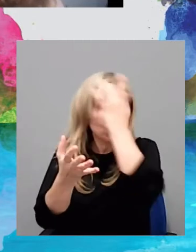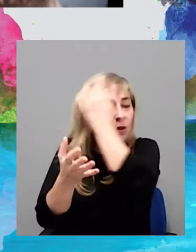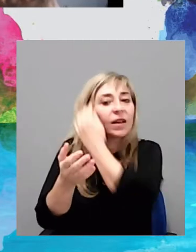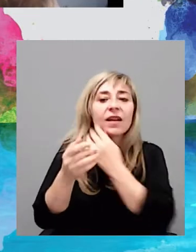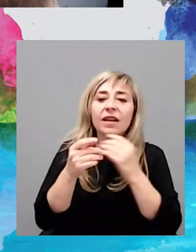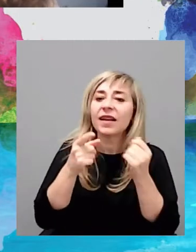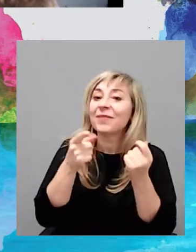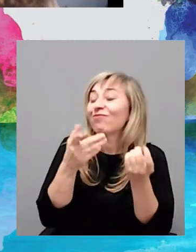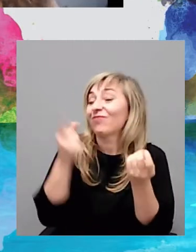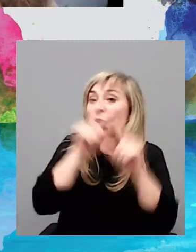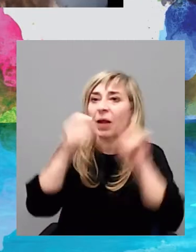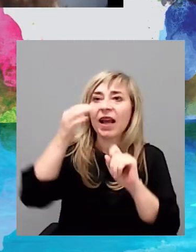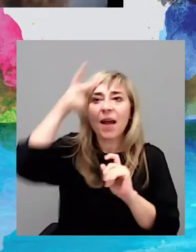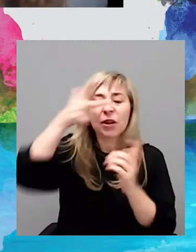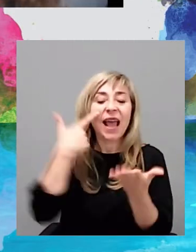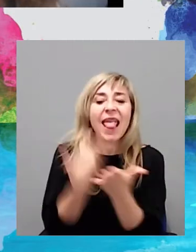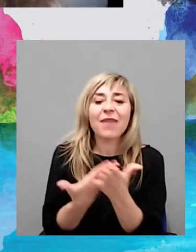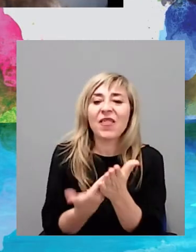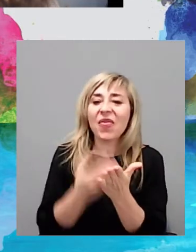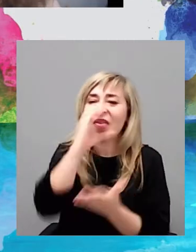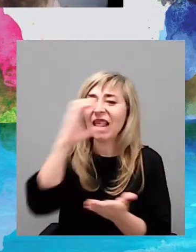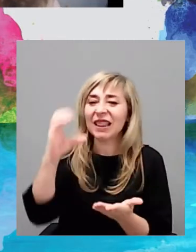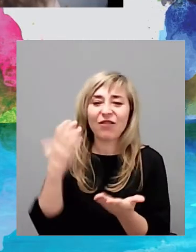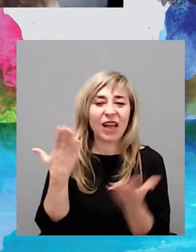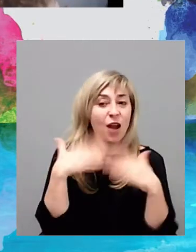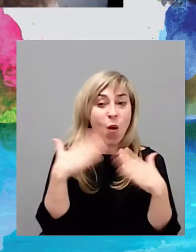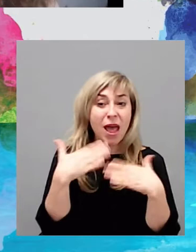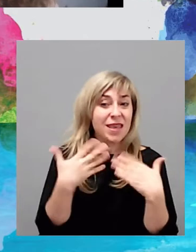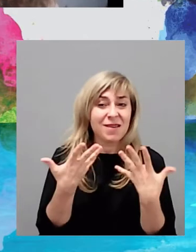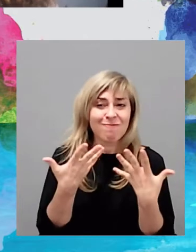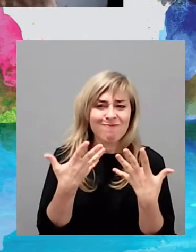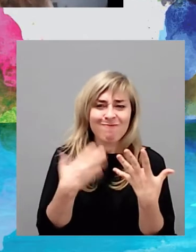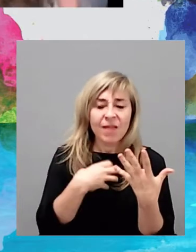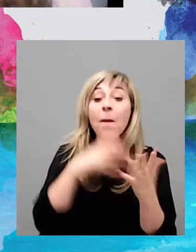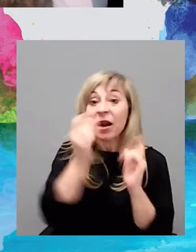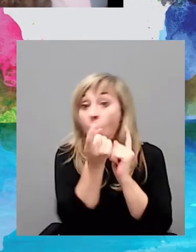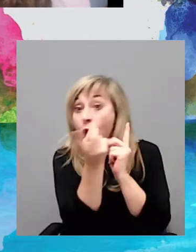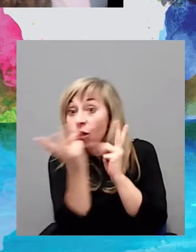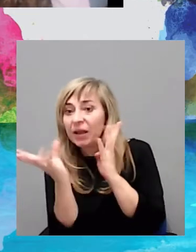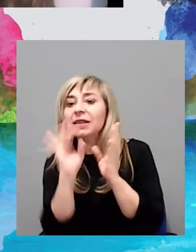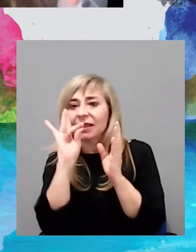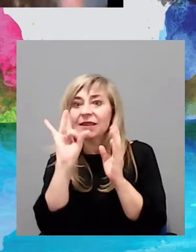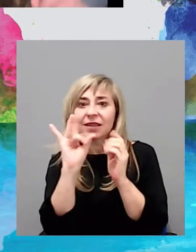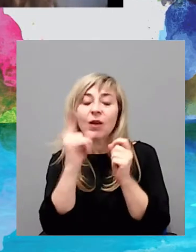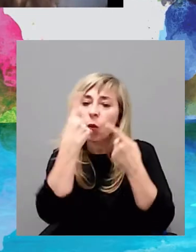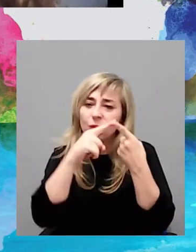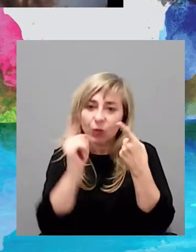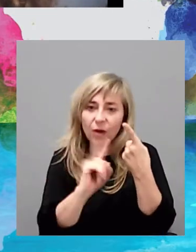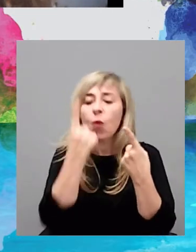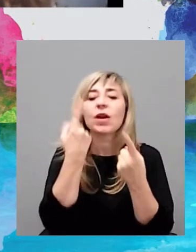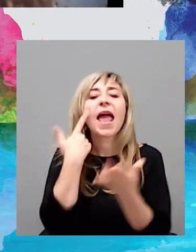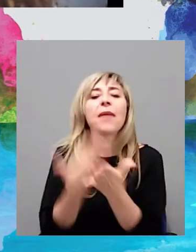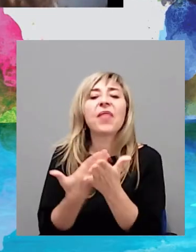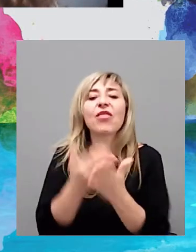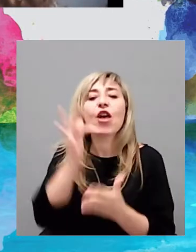the first hypothesis wasn't supported. We didn't have any scientific support, but the rest were supported. If there